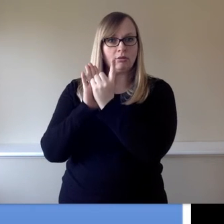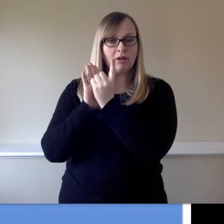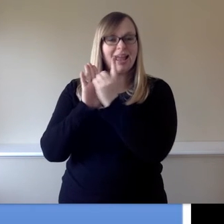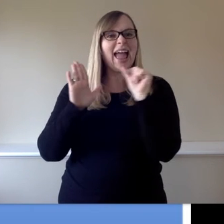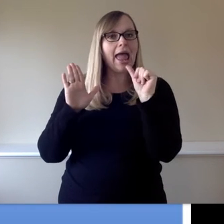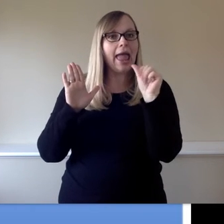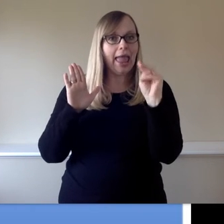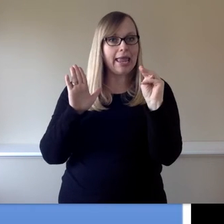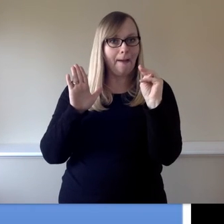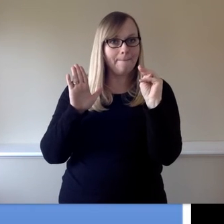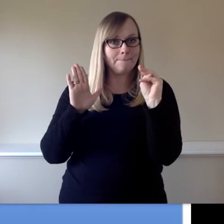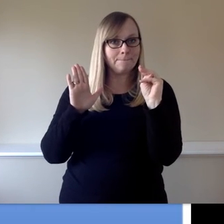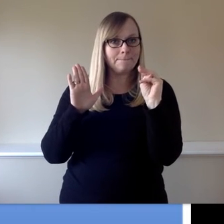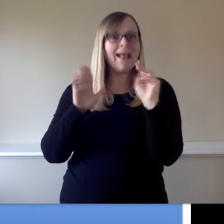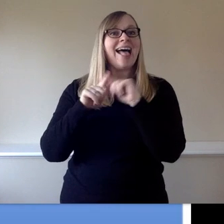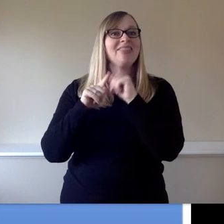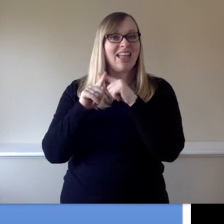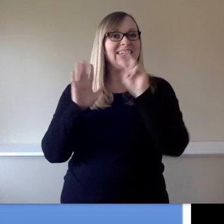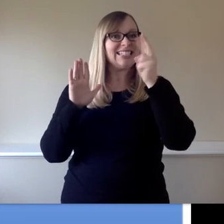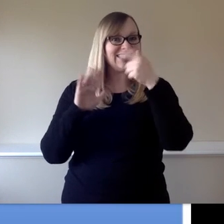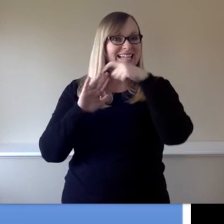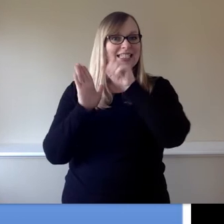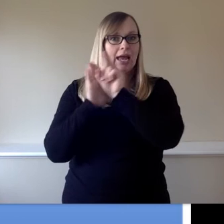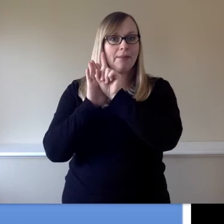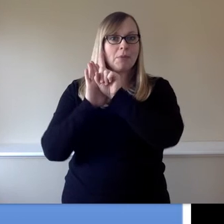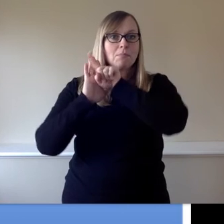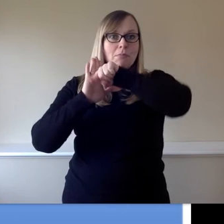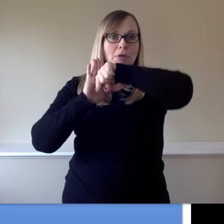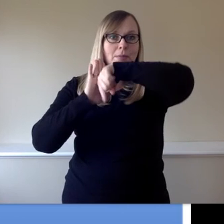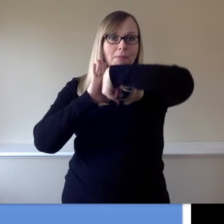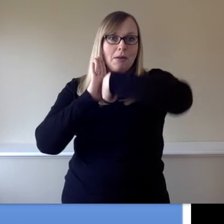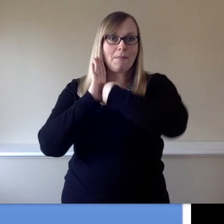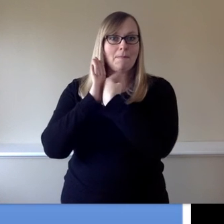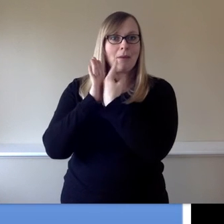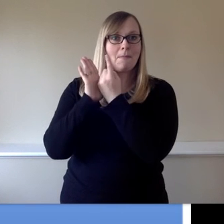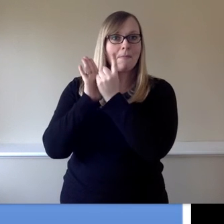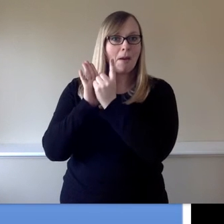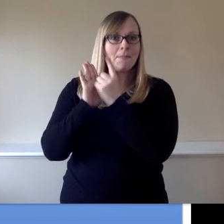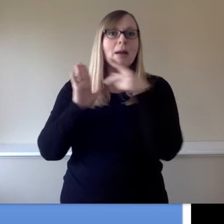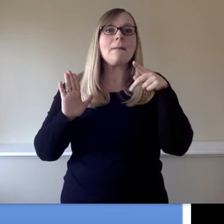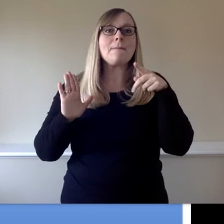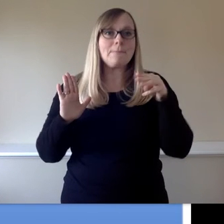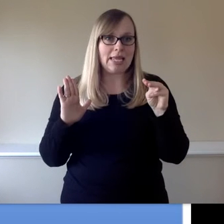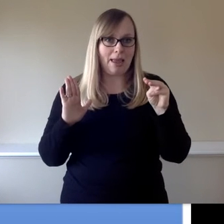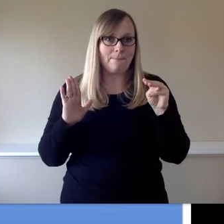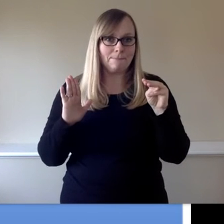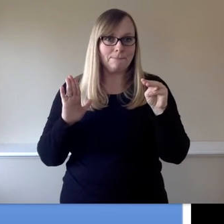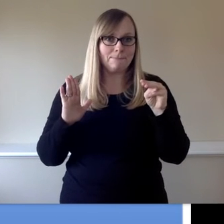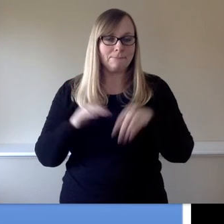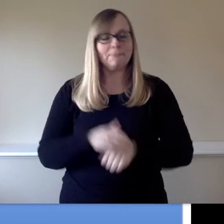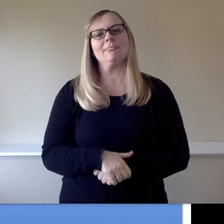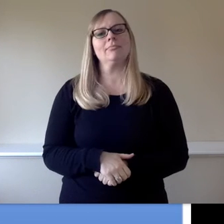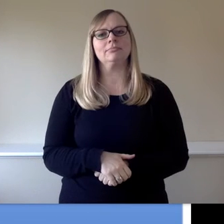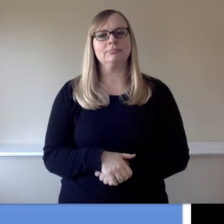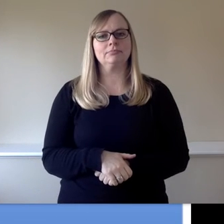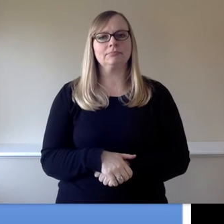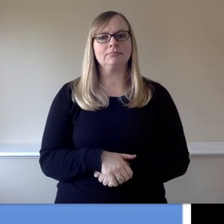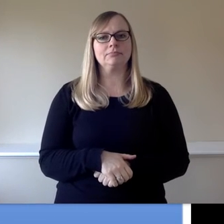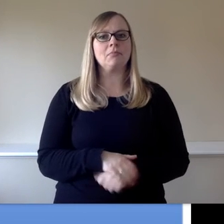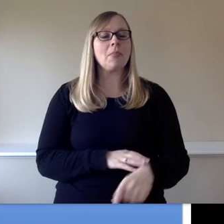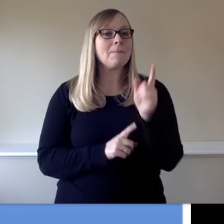to start PM, and go all the way around the clock again until it gets to midnight. The